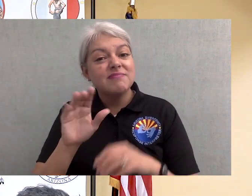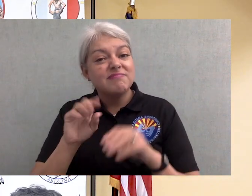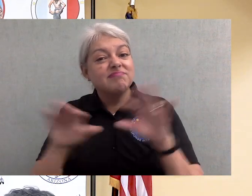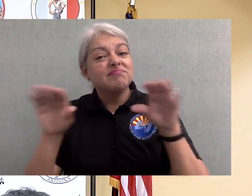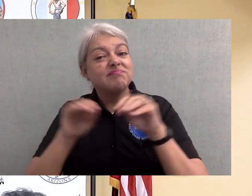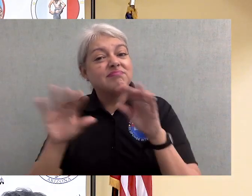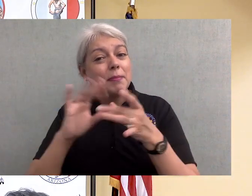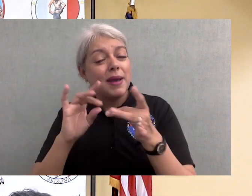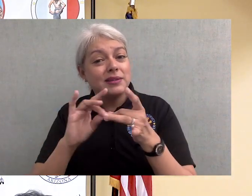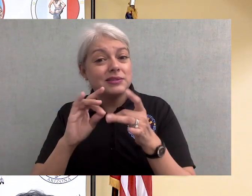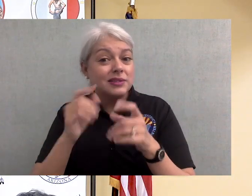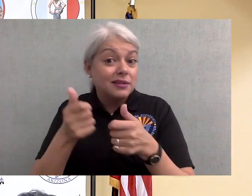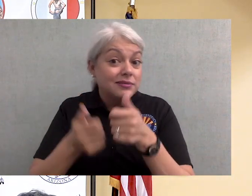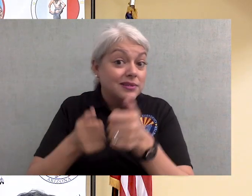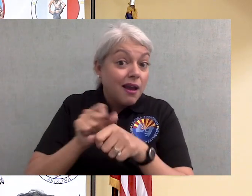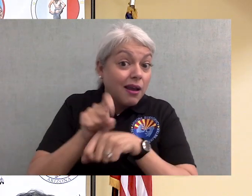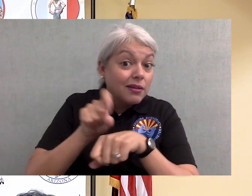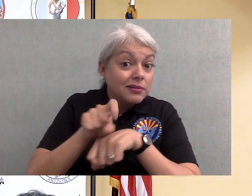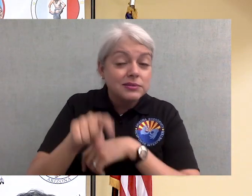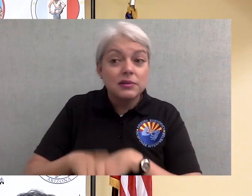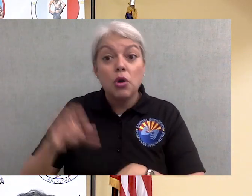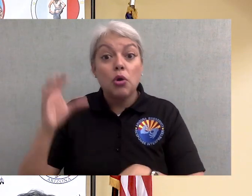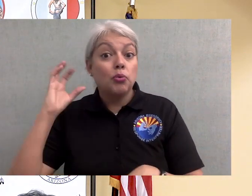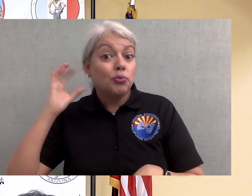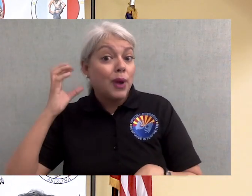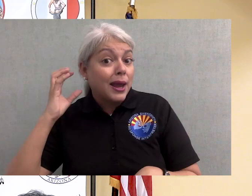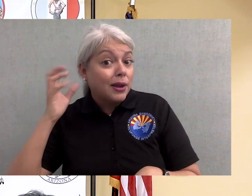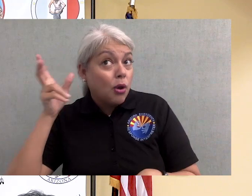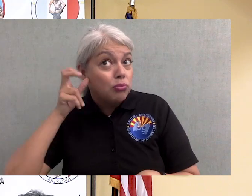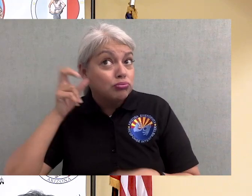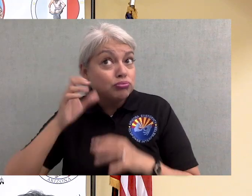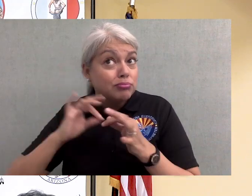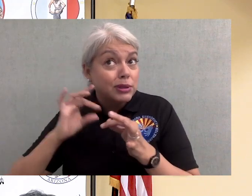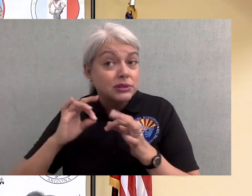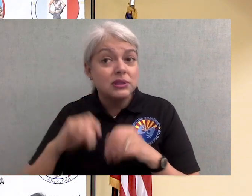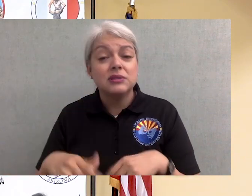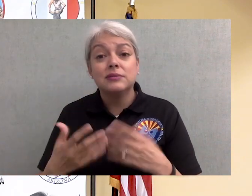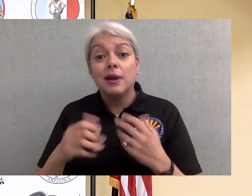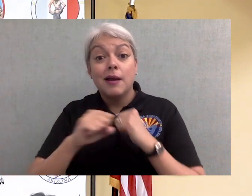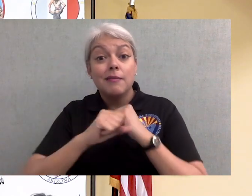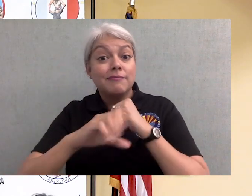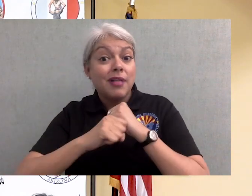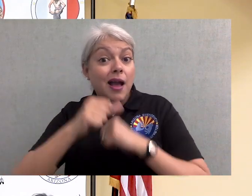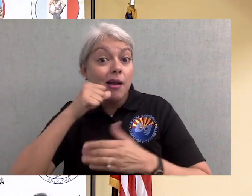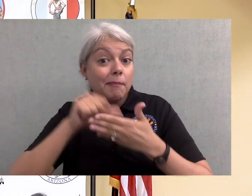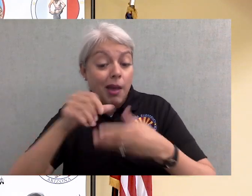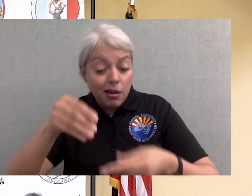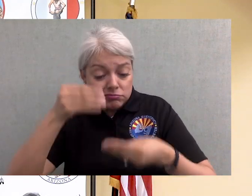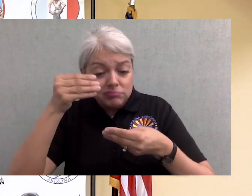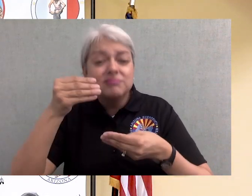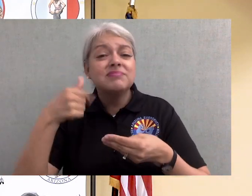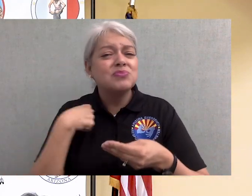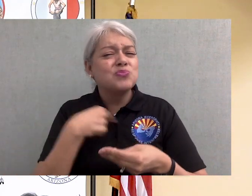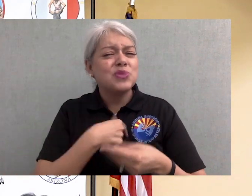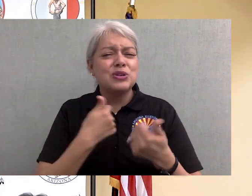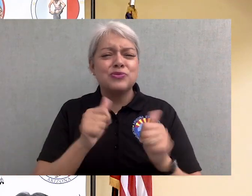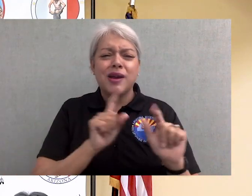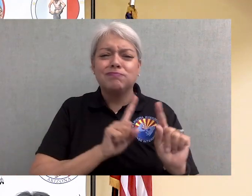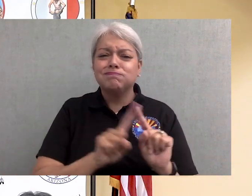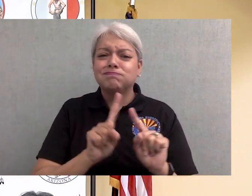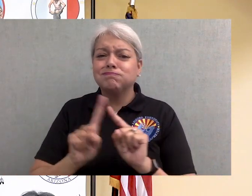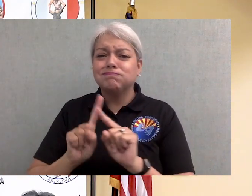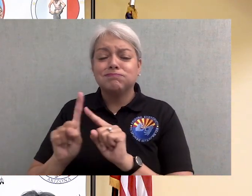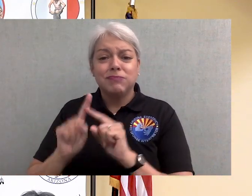in your mailer, in your mailbox. We're trying to disseminate all the information that Dr. Renteria just talked